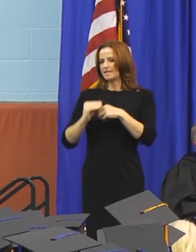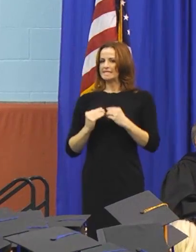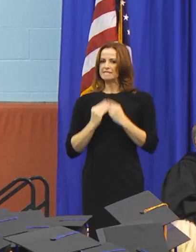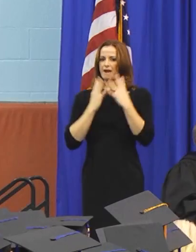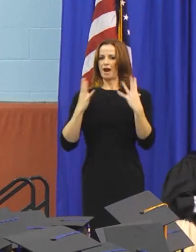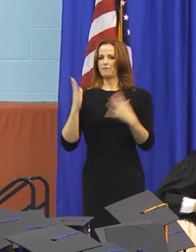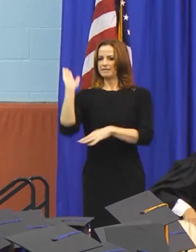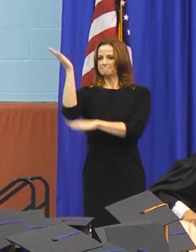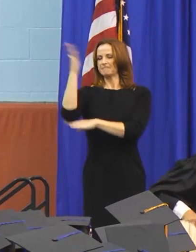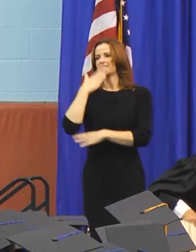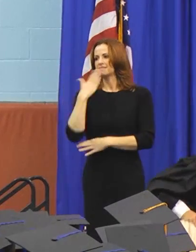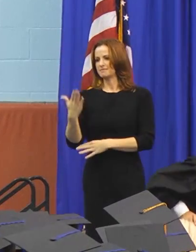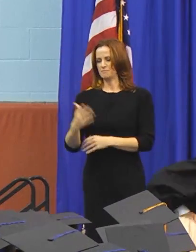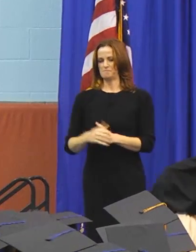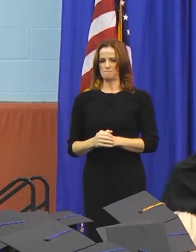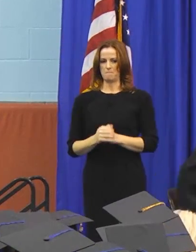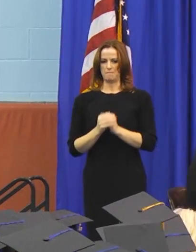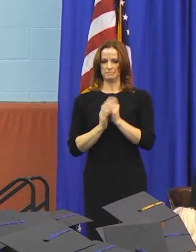commencement address.